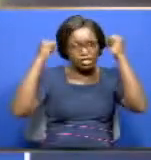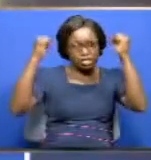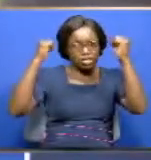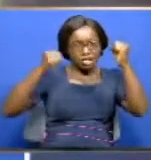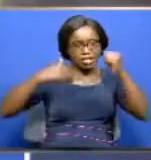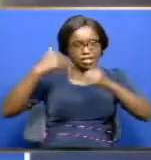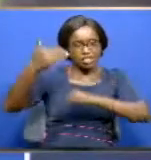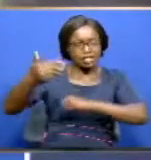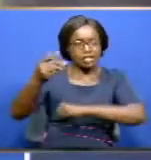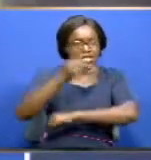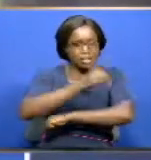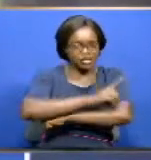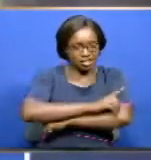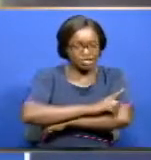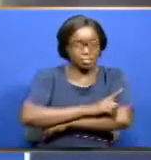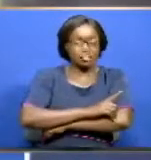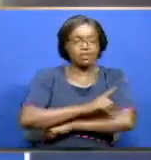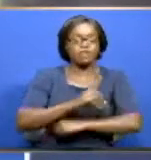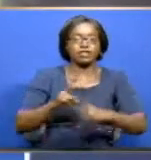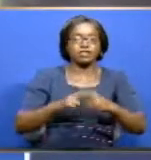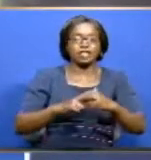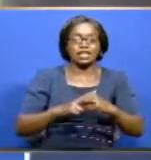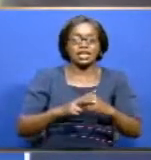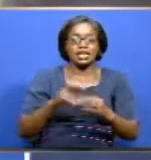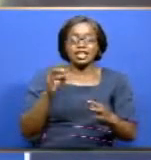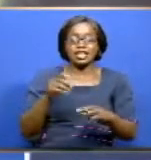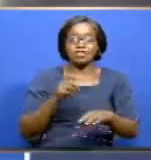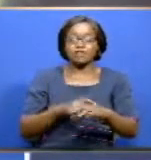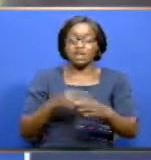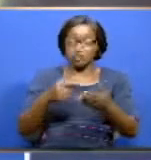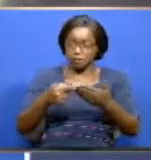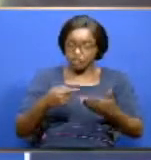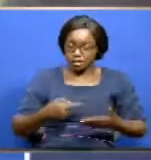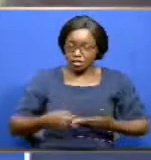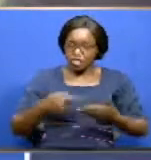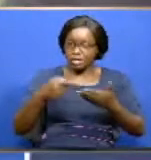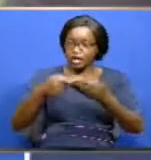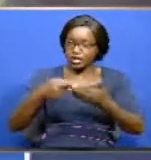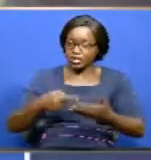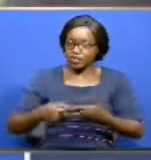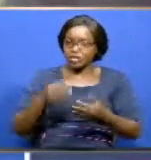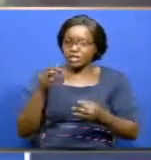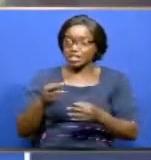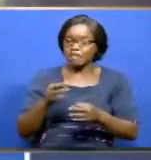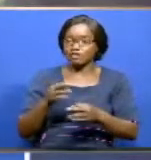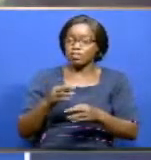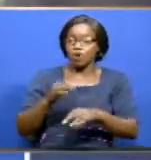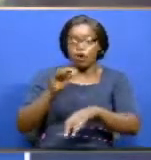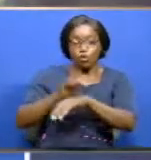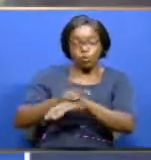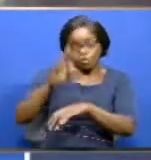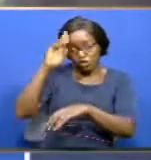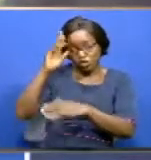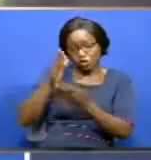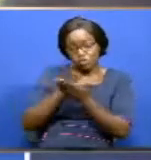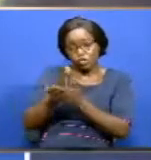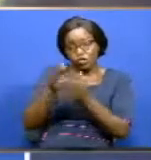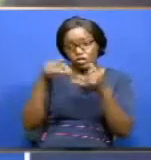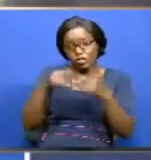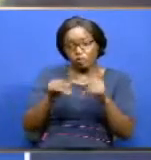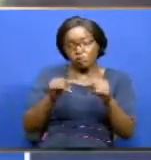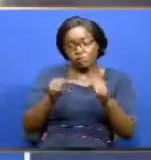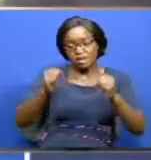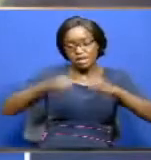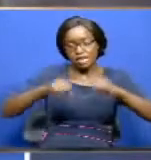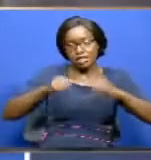have given enough time for negotiation. If that one has not even given you a good reason to ensure that you implement our